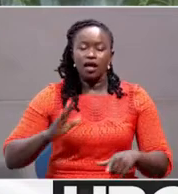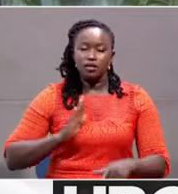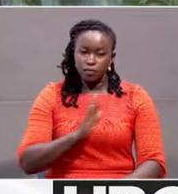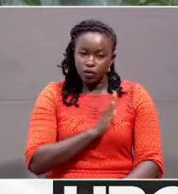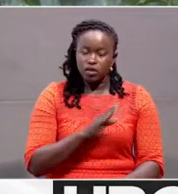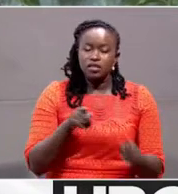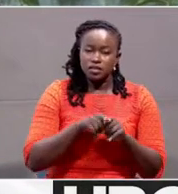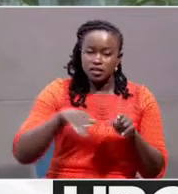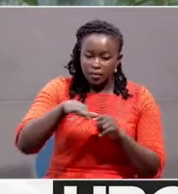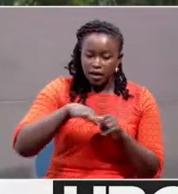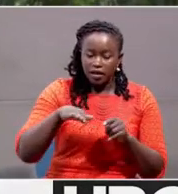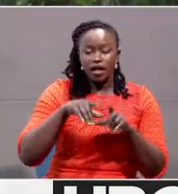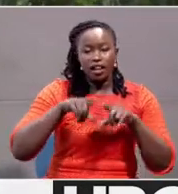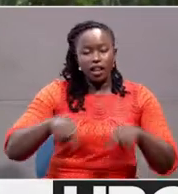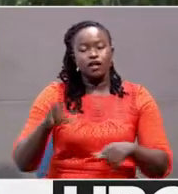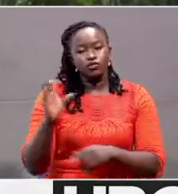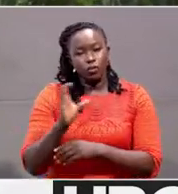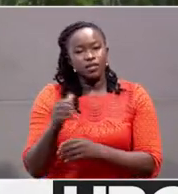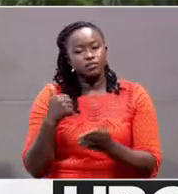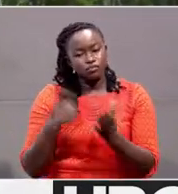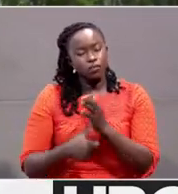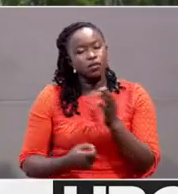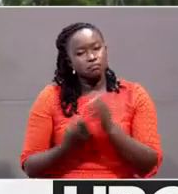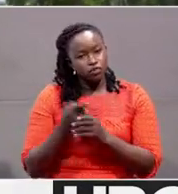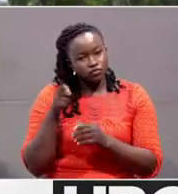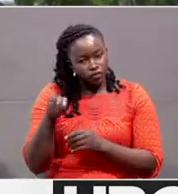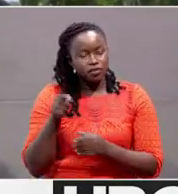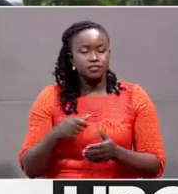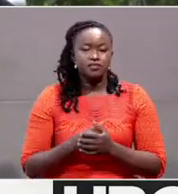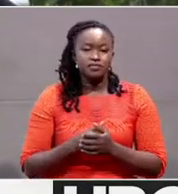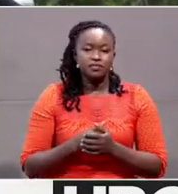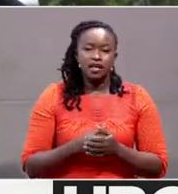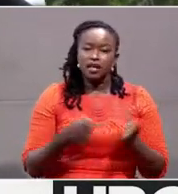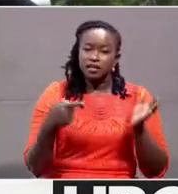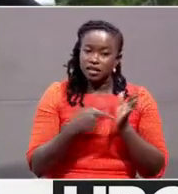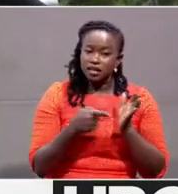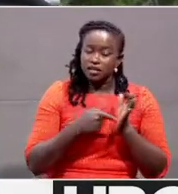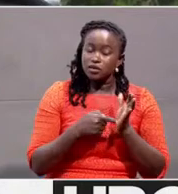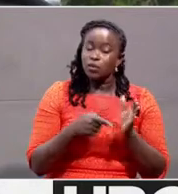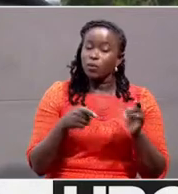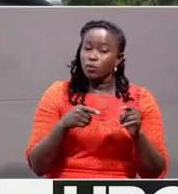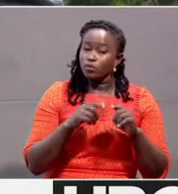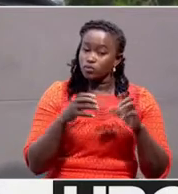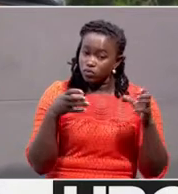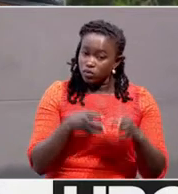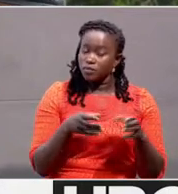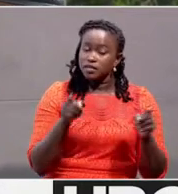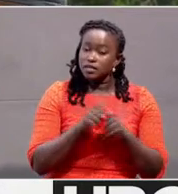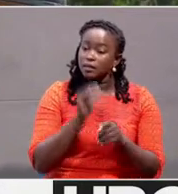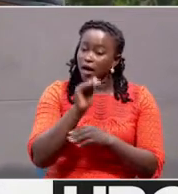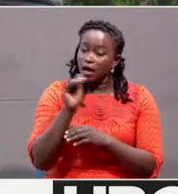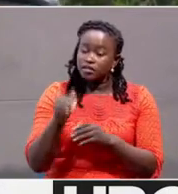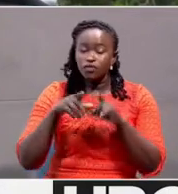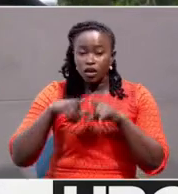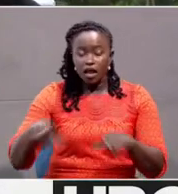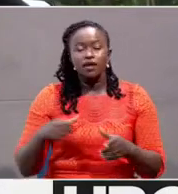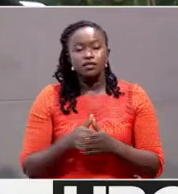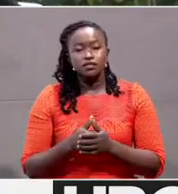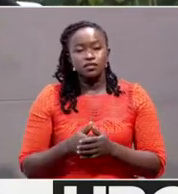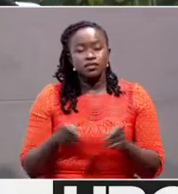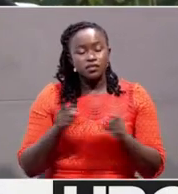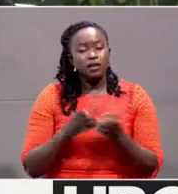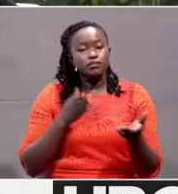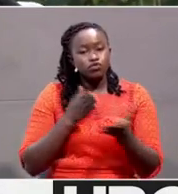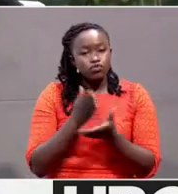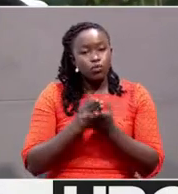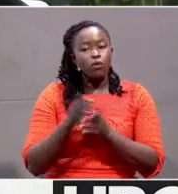Minister, Land Committee. Si politika ande tekiniko na babe nyigira mukusaba amataka physically ne balabanga babera mu